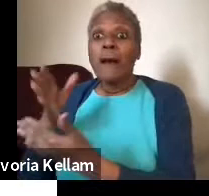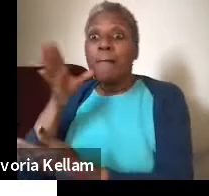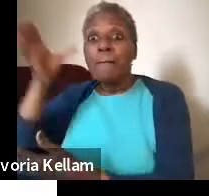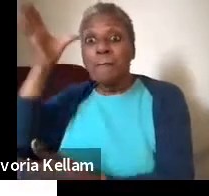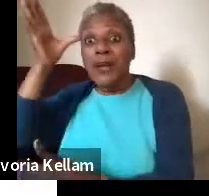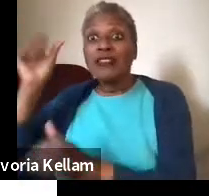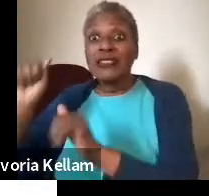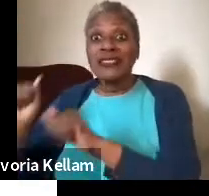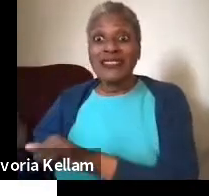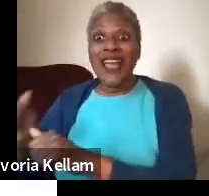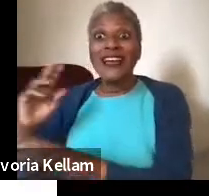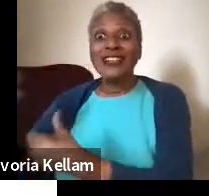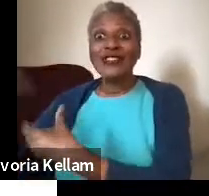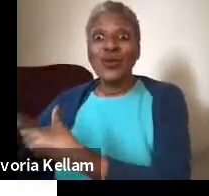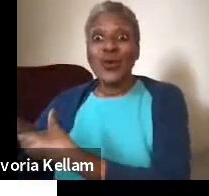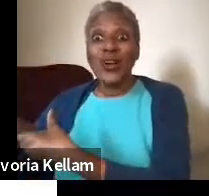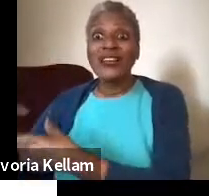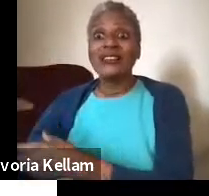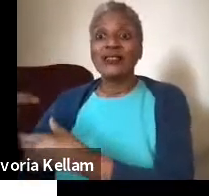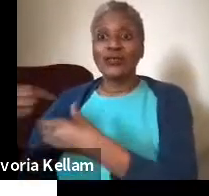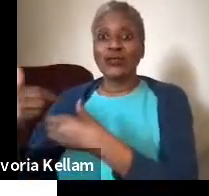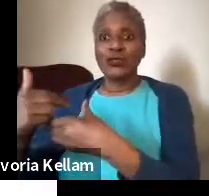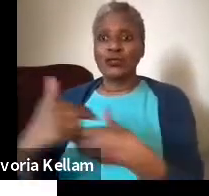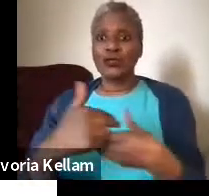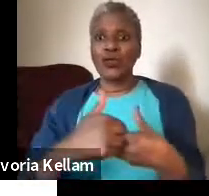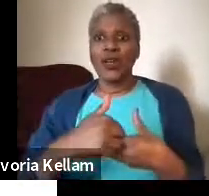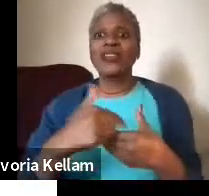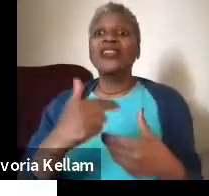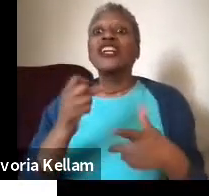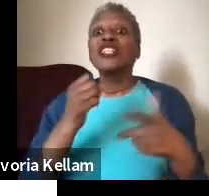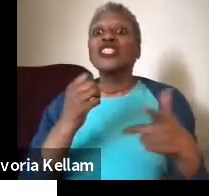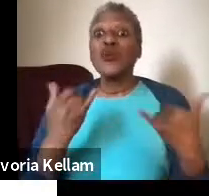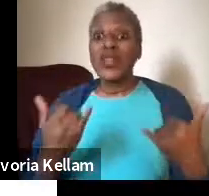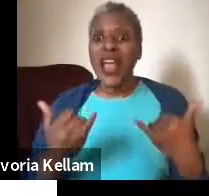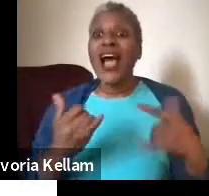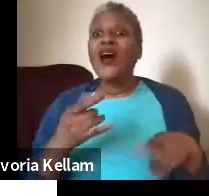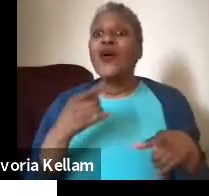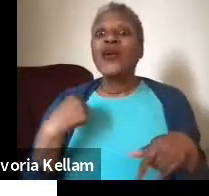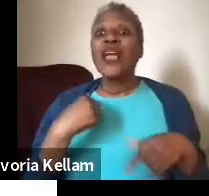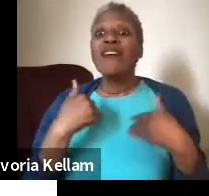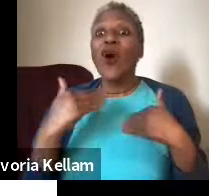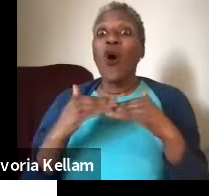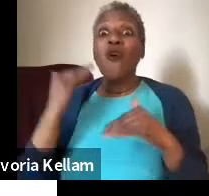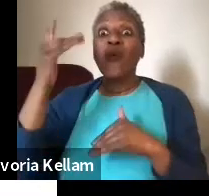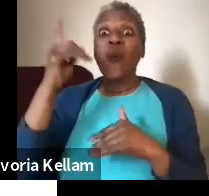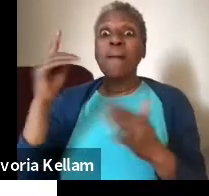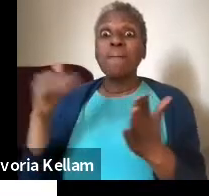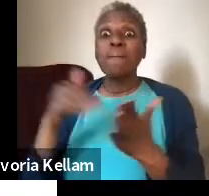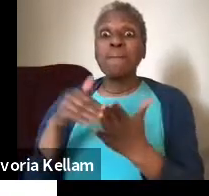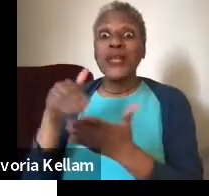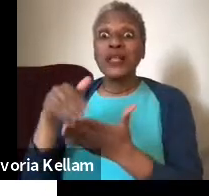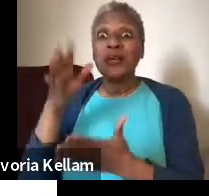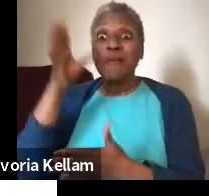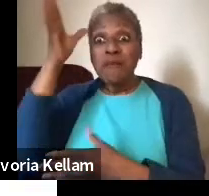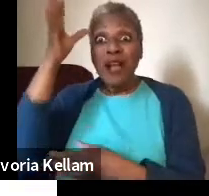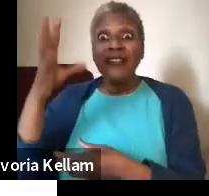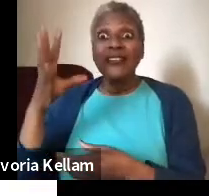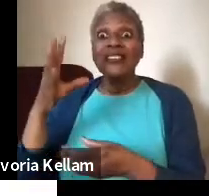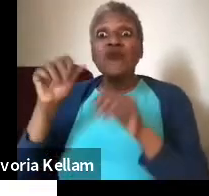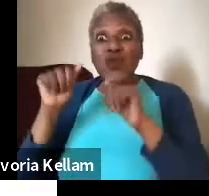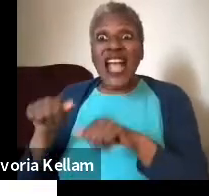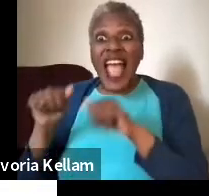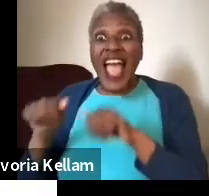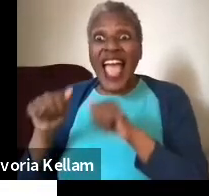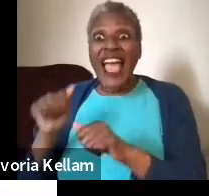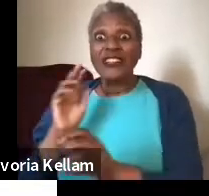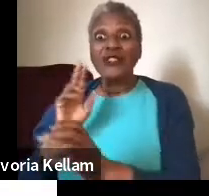from 5,000 to over 1 million parents, the DOE is using the New York City Schools account.